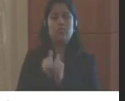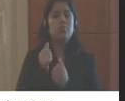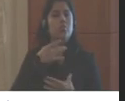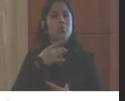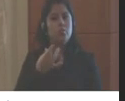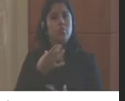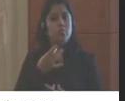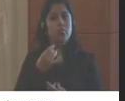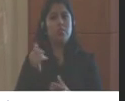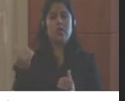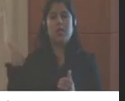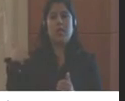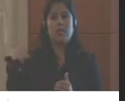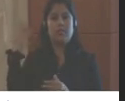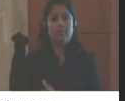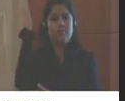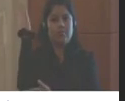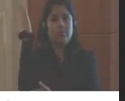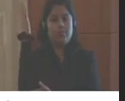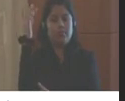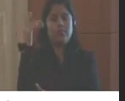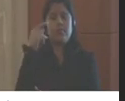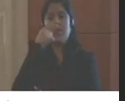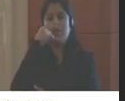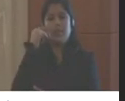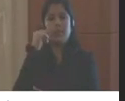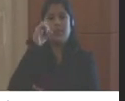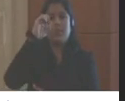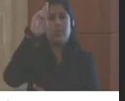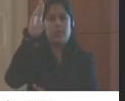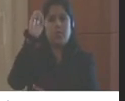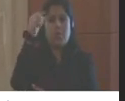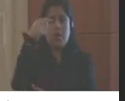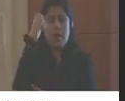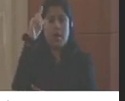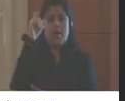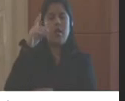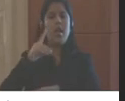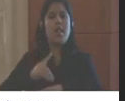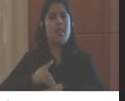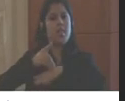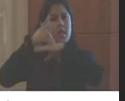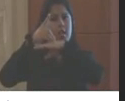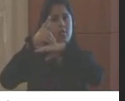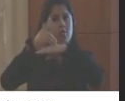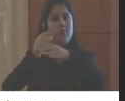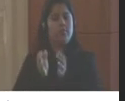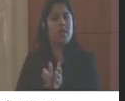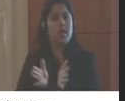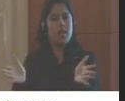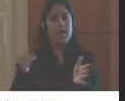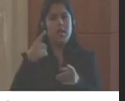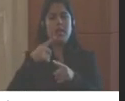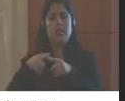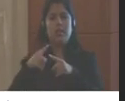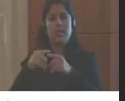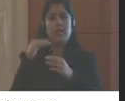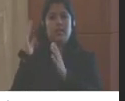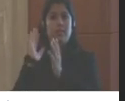last presentation. We will have Mr. Rogelio Conde Garcia, the General Director